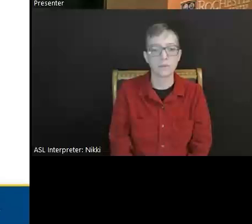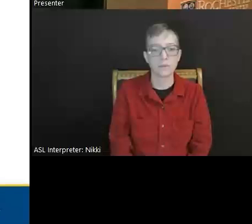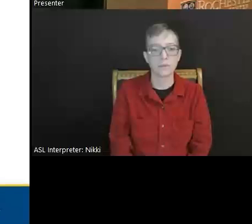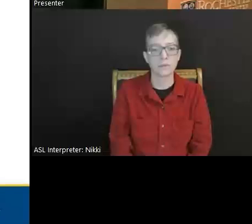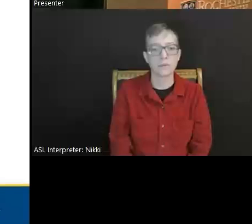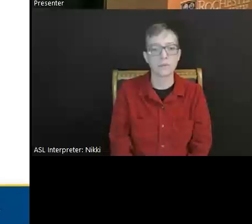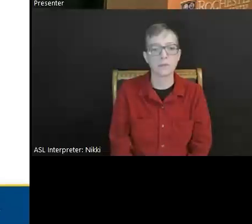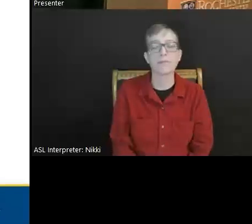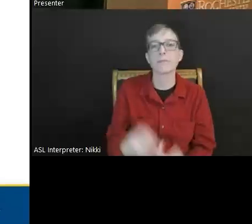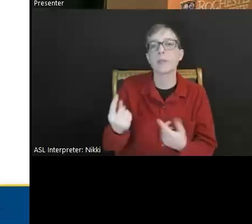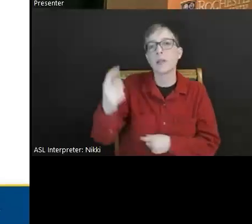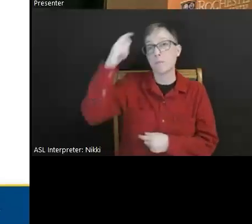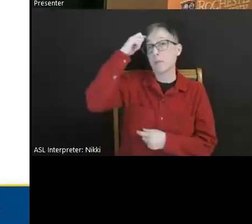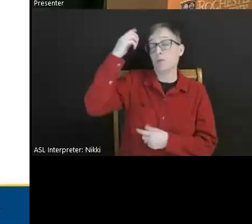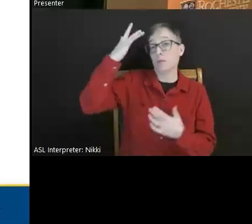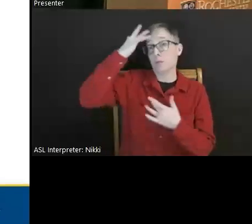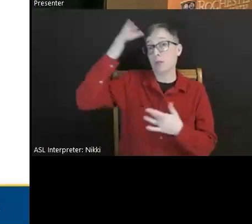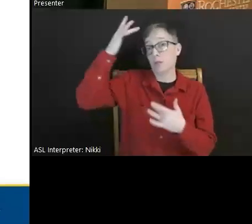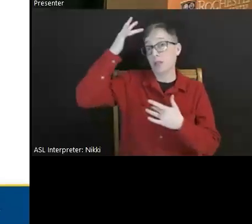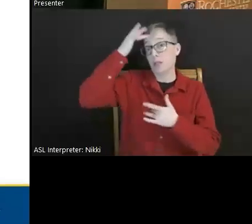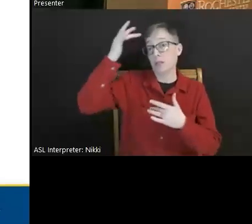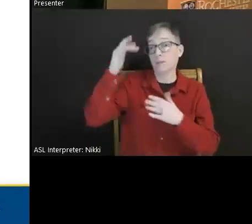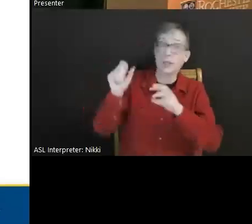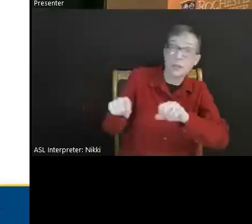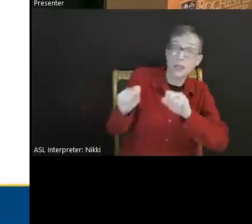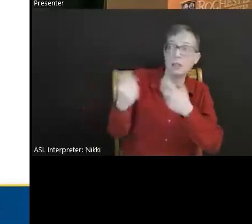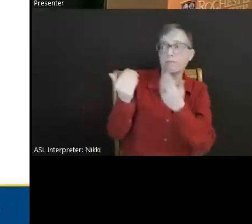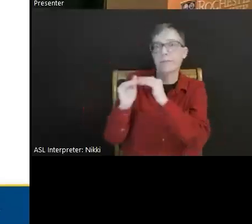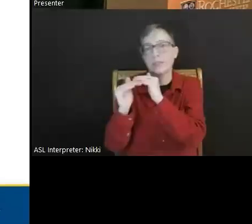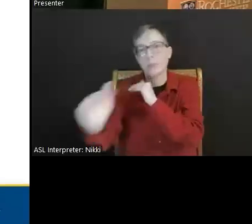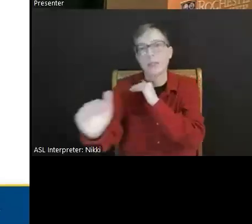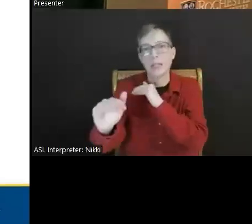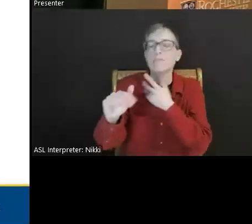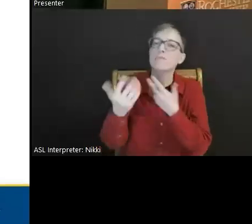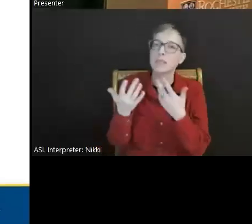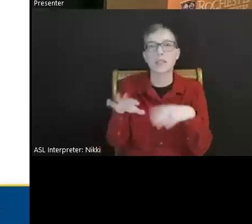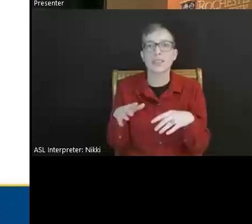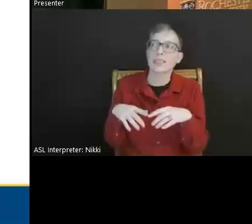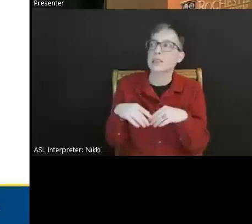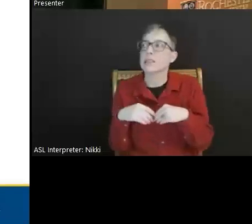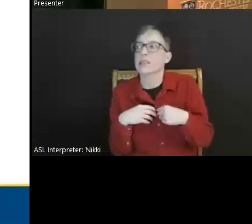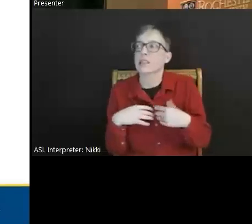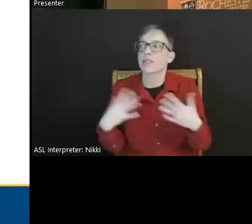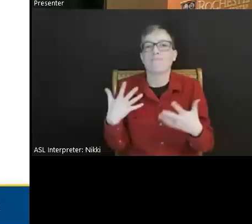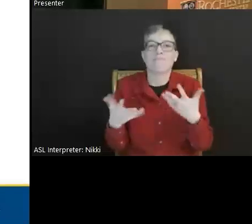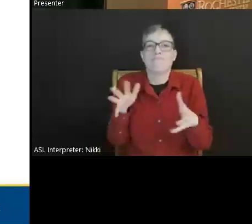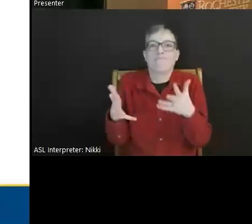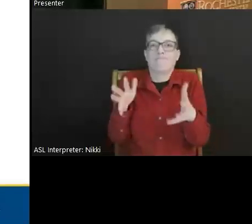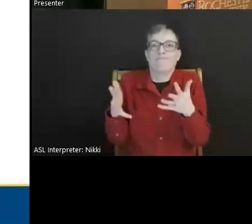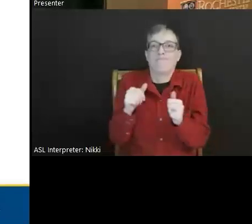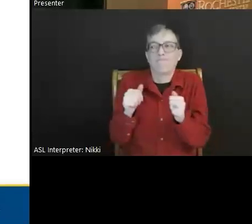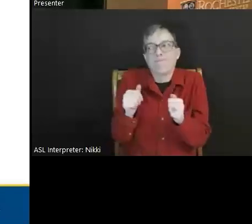is tenuous, and the things that tend to be disruptive to our patients are sources of